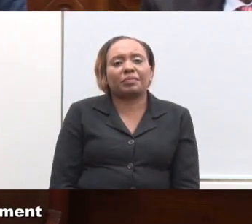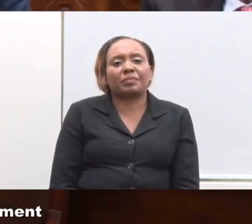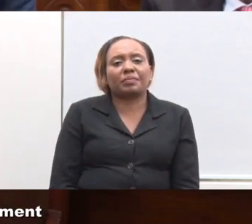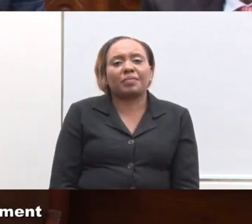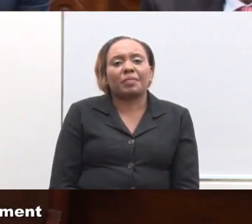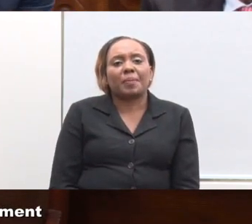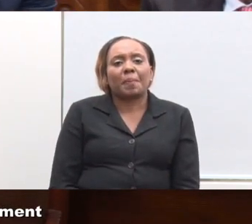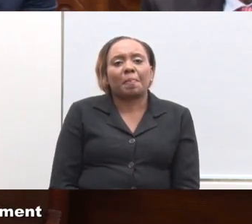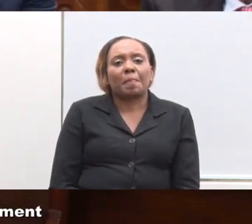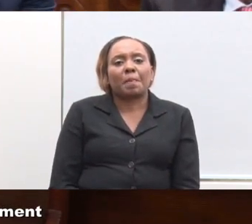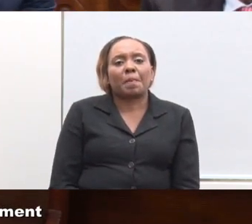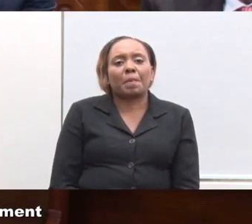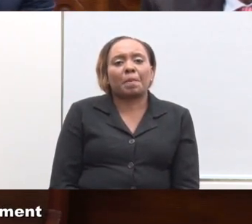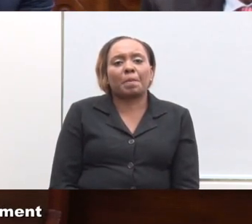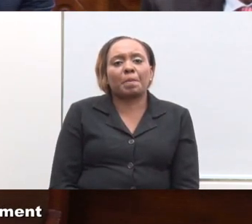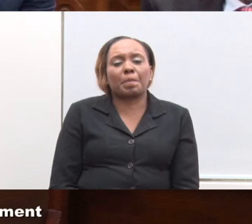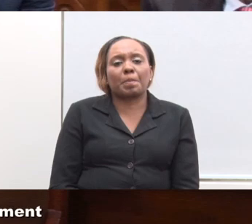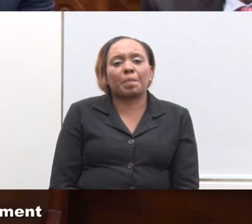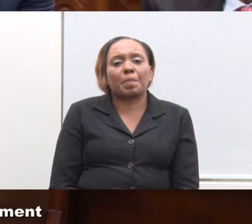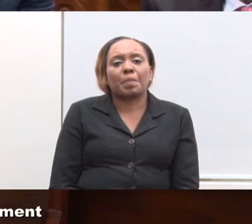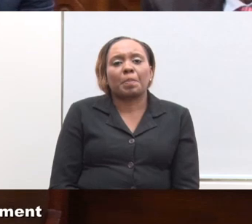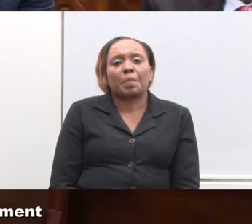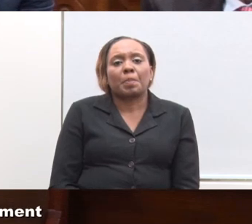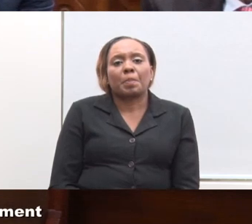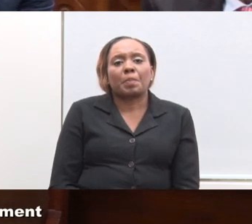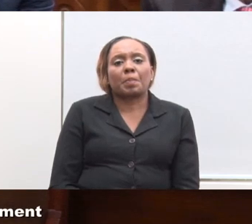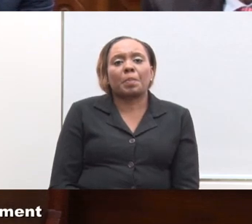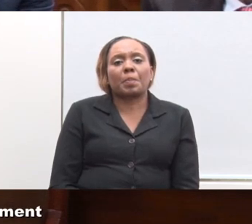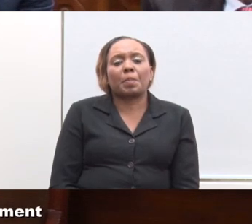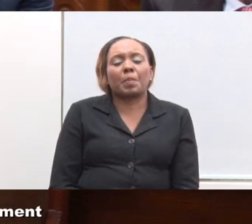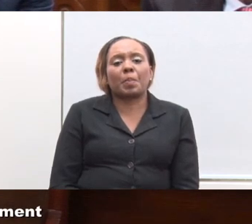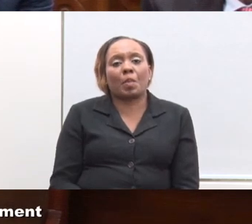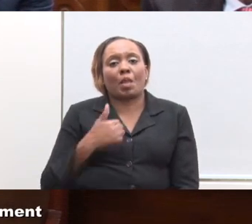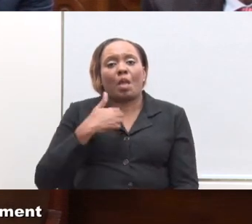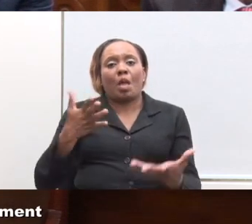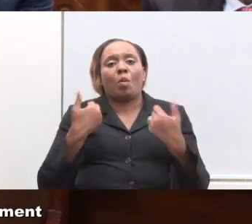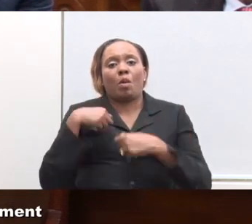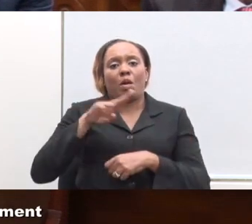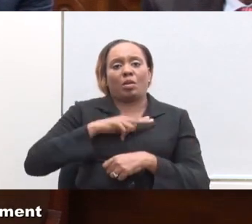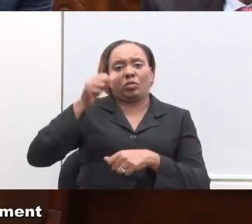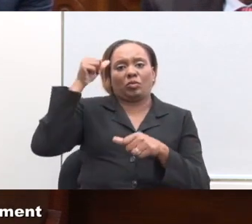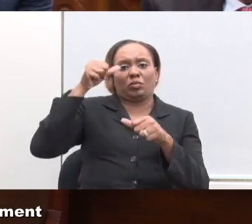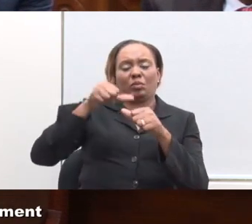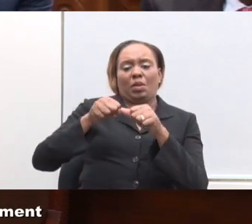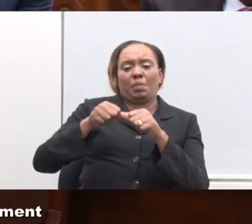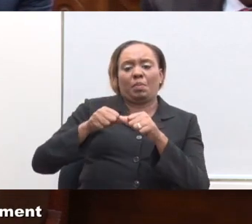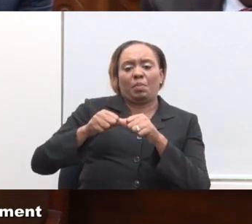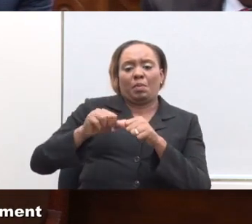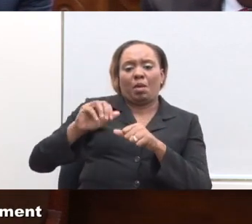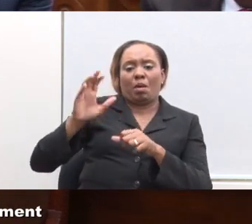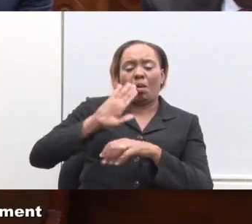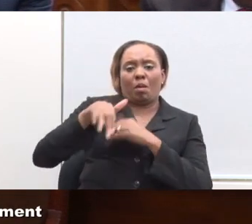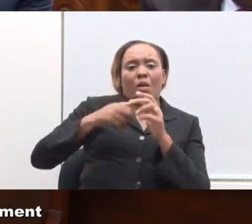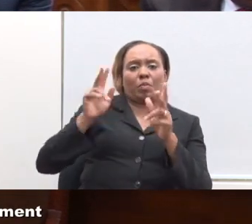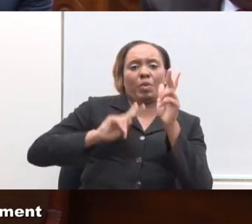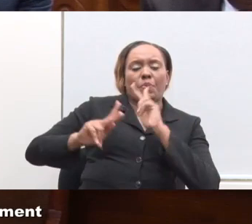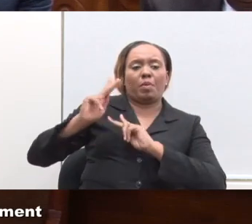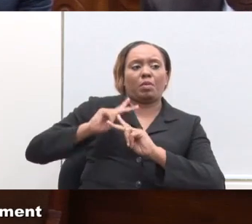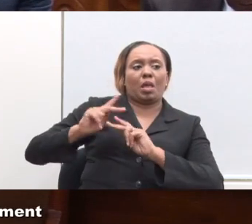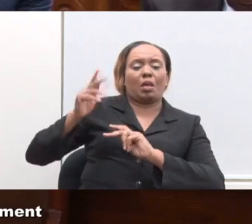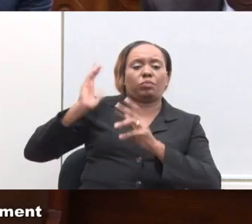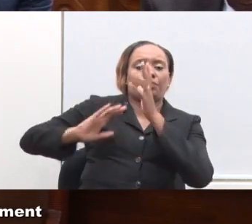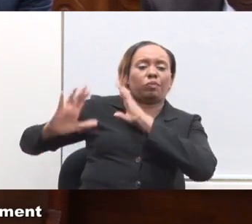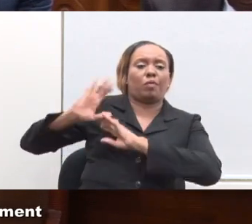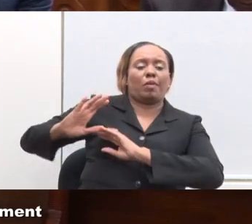have not lost the resilience of our forefathers, the compassion of our forefathers,